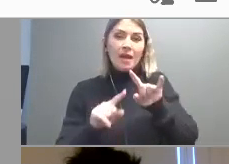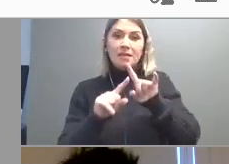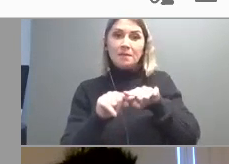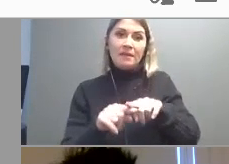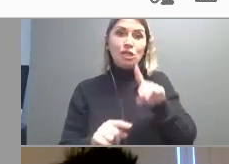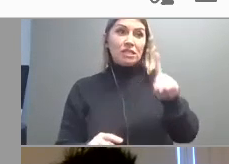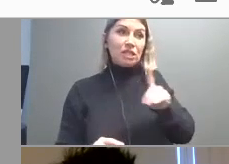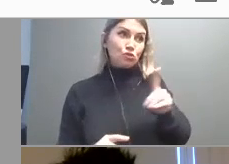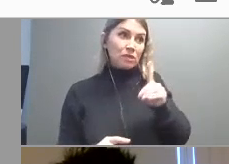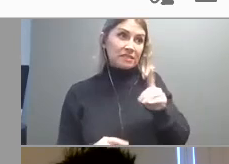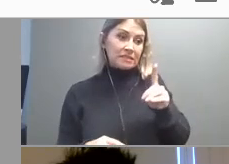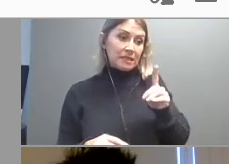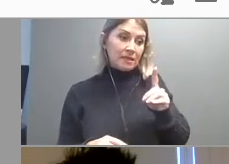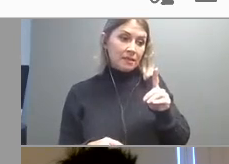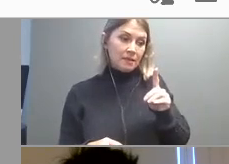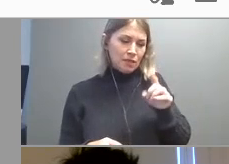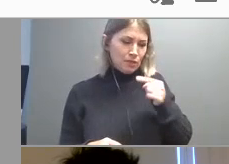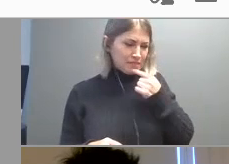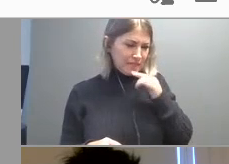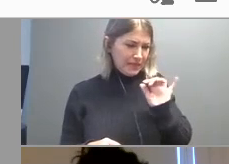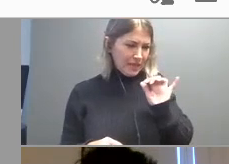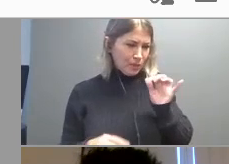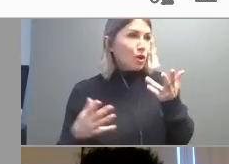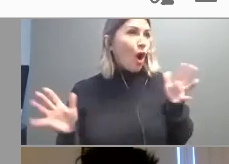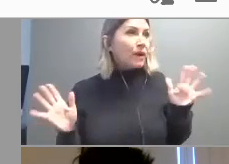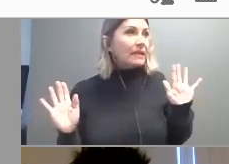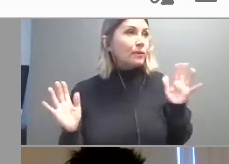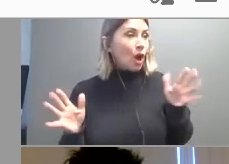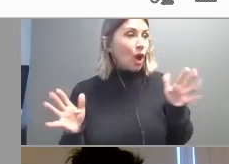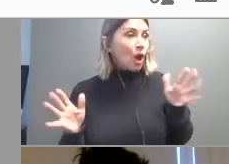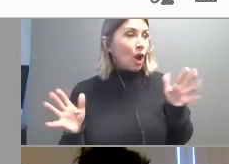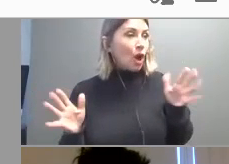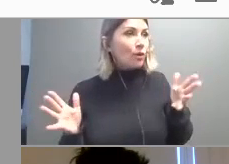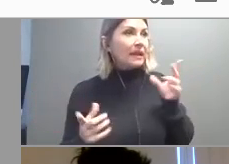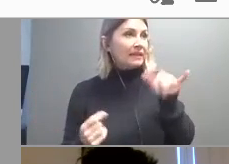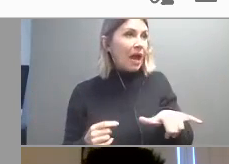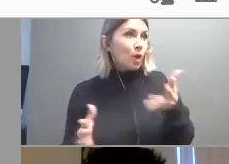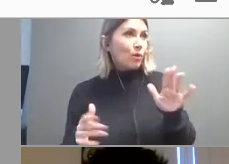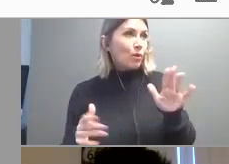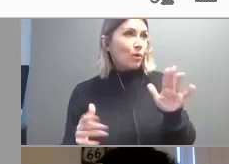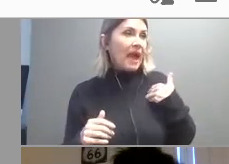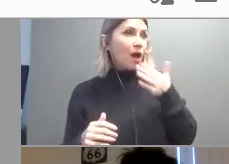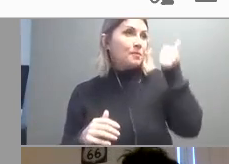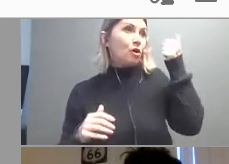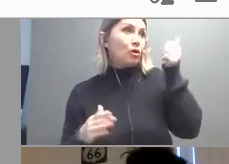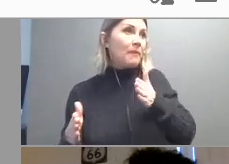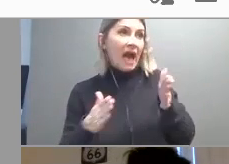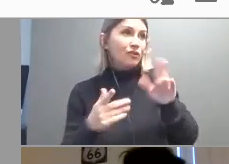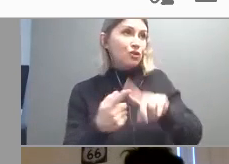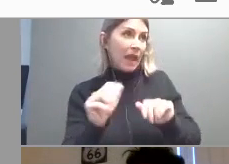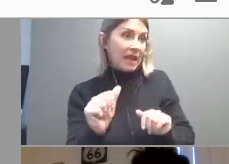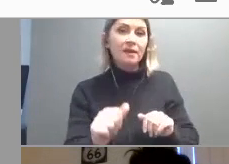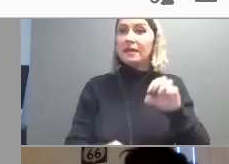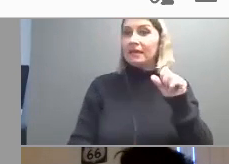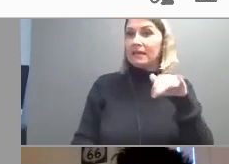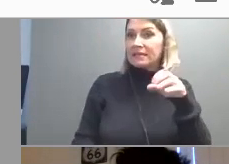Dijkstra's, you say like, oh, we're already done Yes. updating. We have the optimal path to A, but